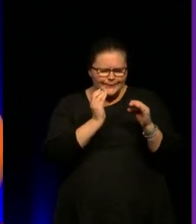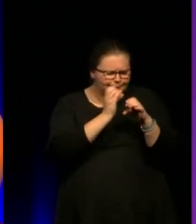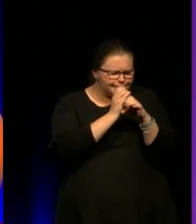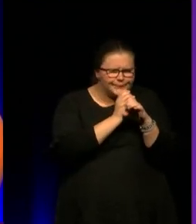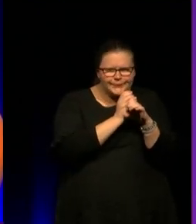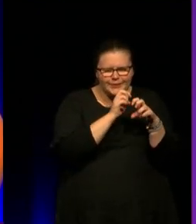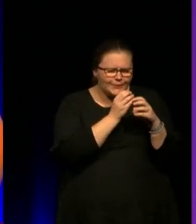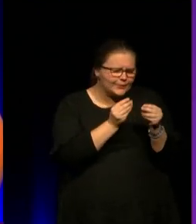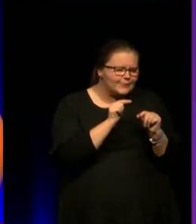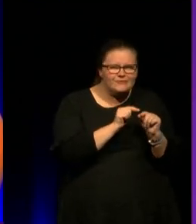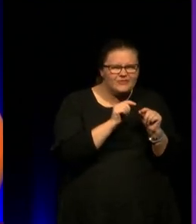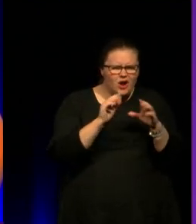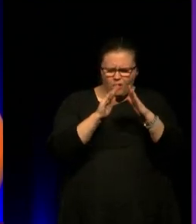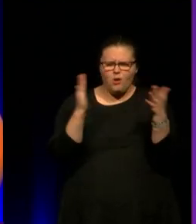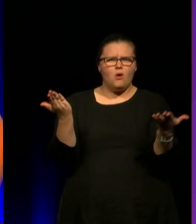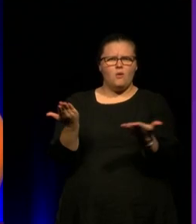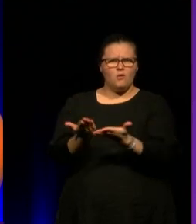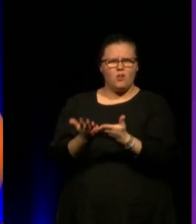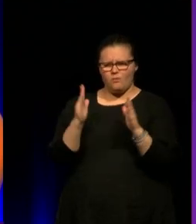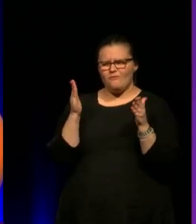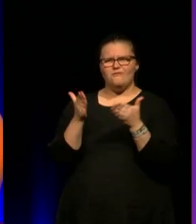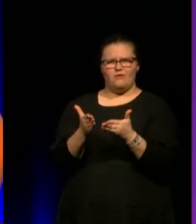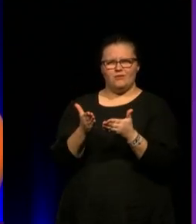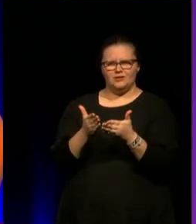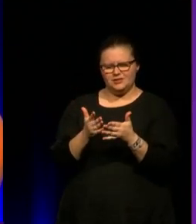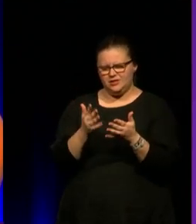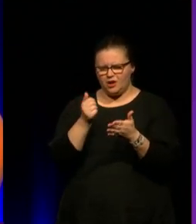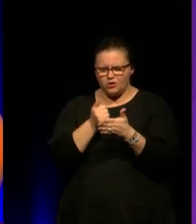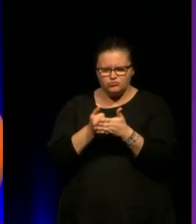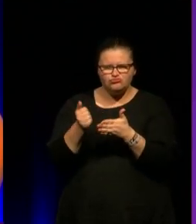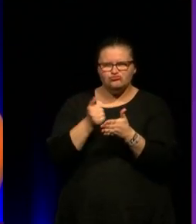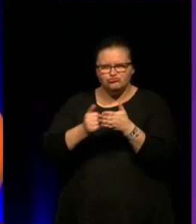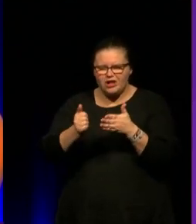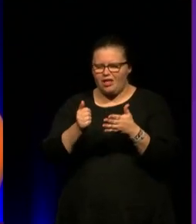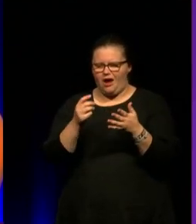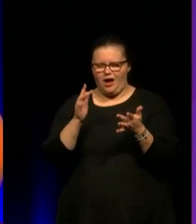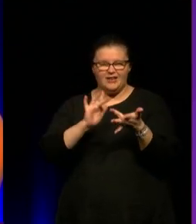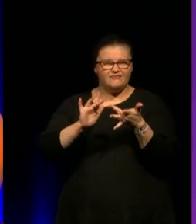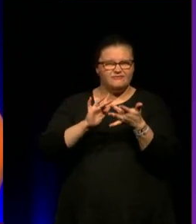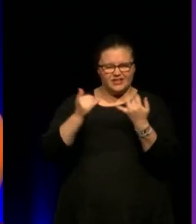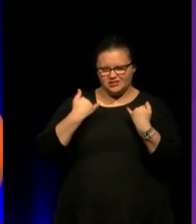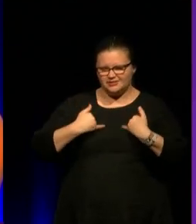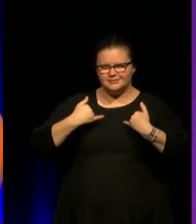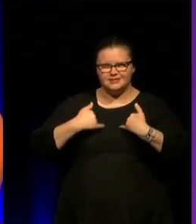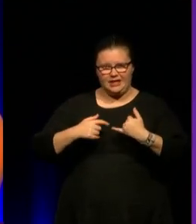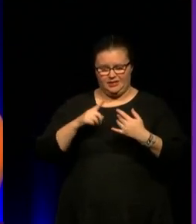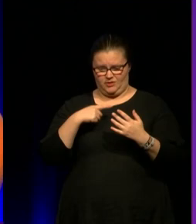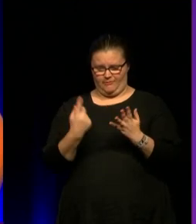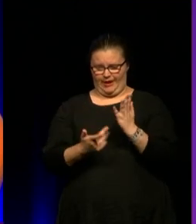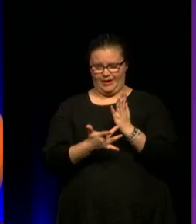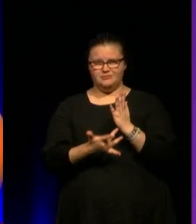global problem-focused business. So these common infectious diseases where we can use our tech to make unique